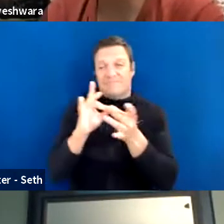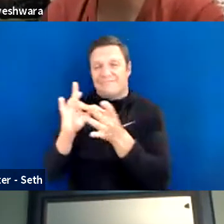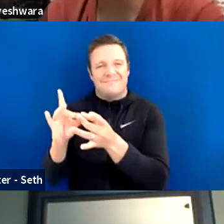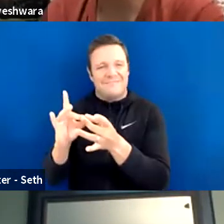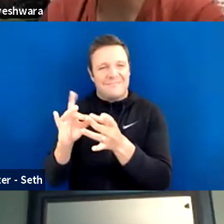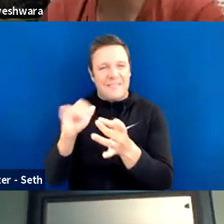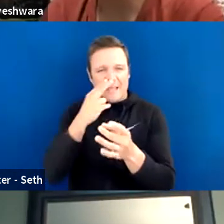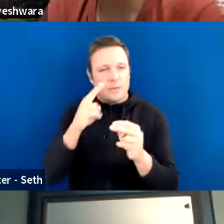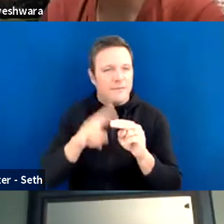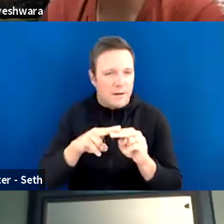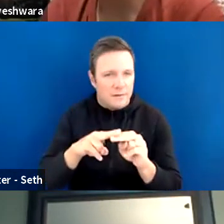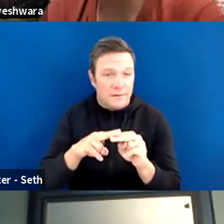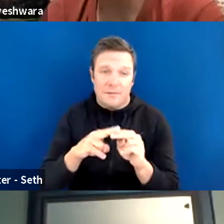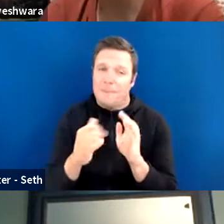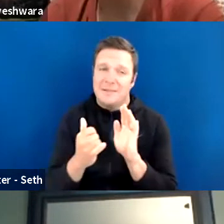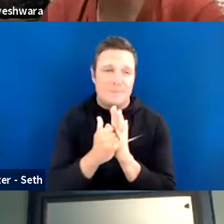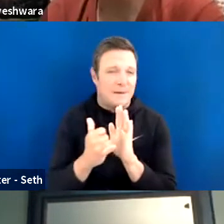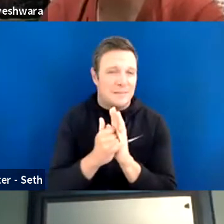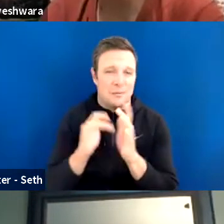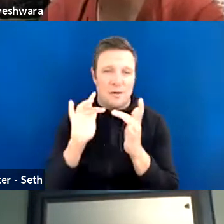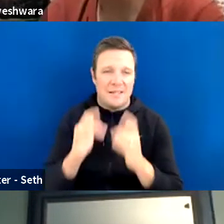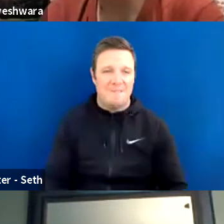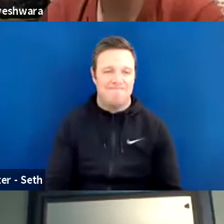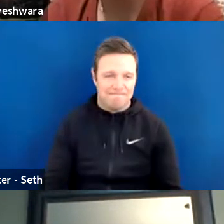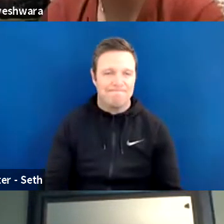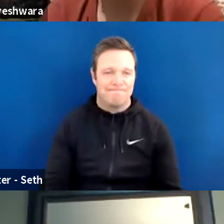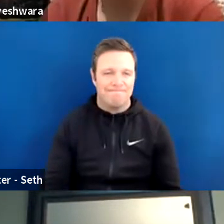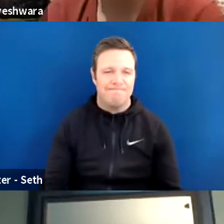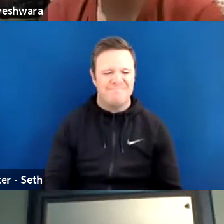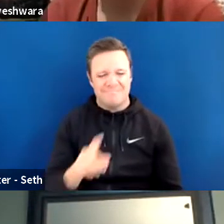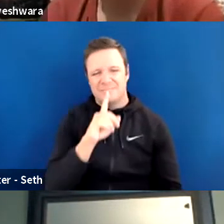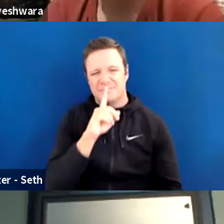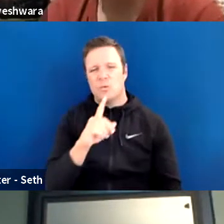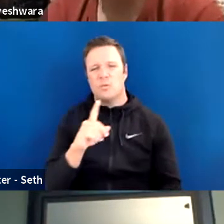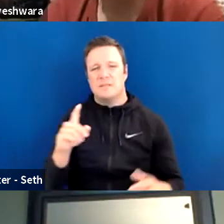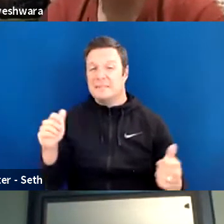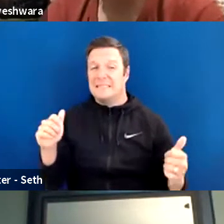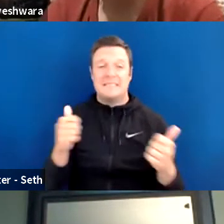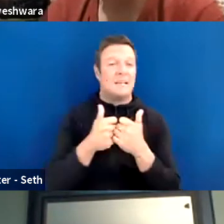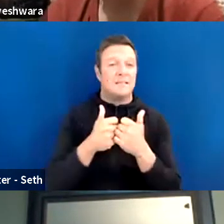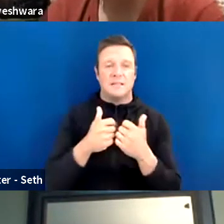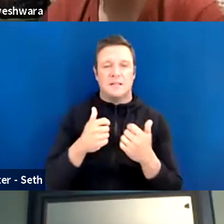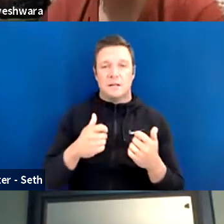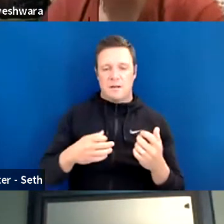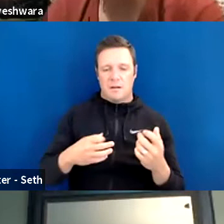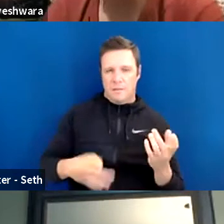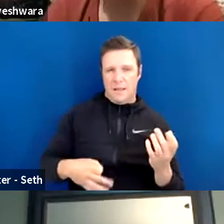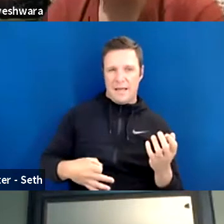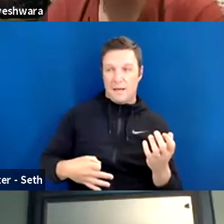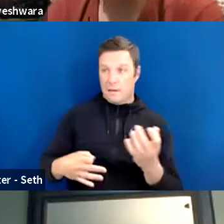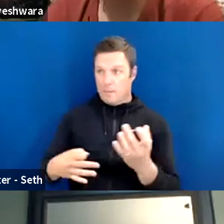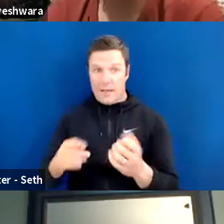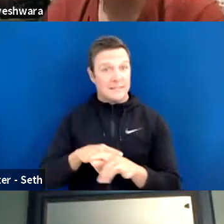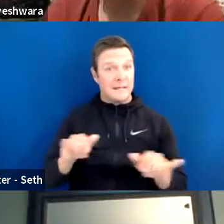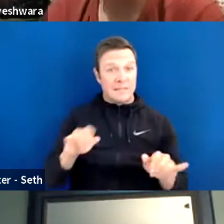also impossible online. So that was a really big challenge because of latency issues. You just can't, like on a